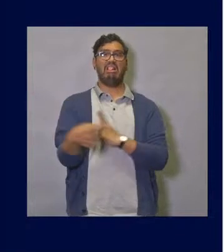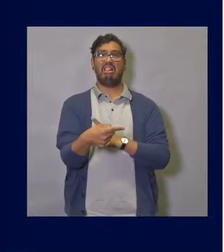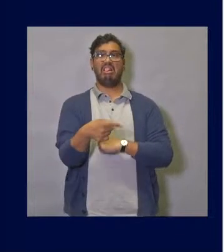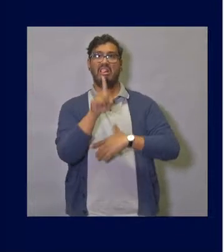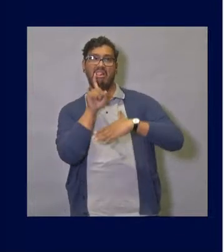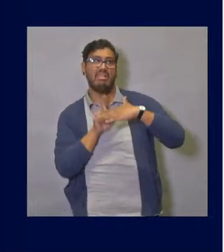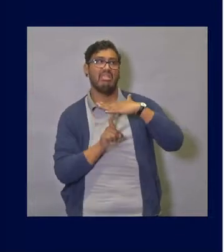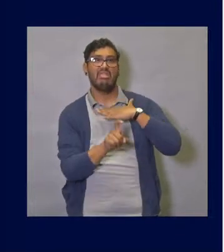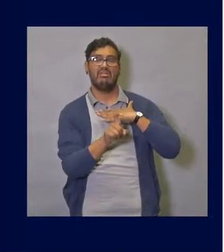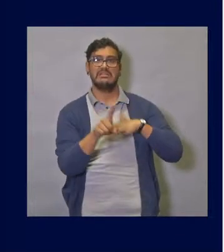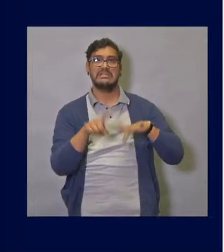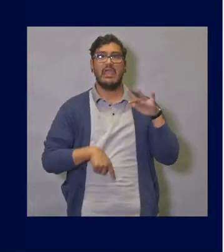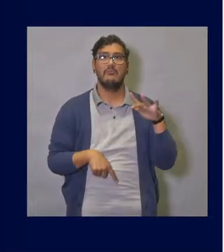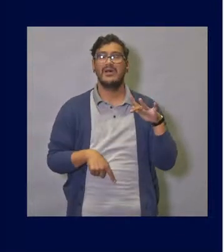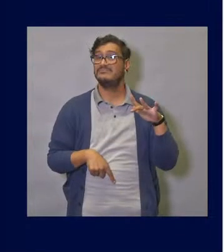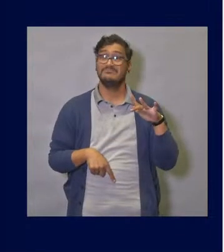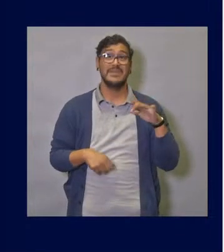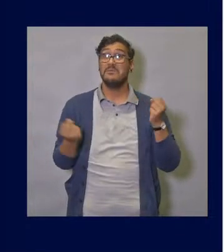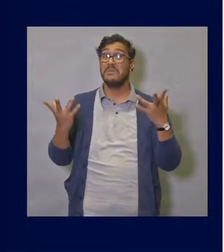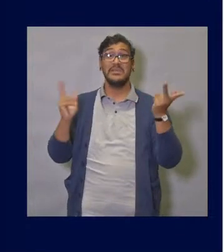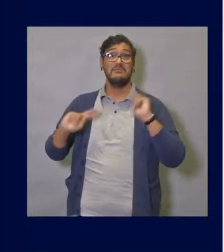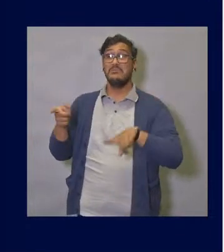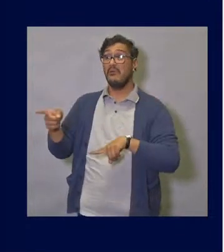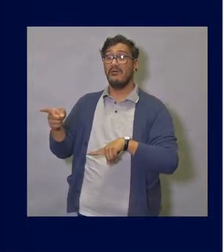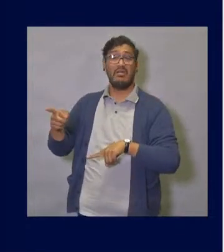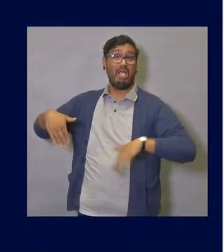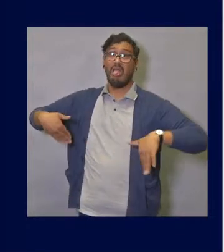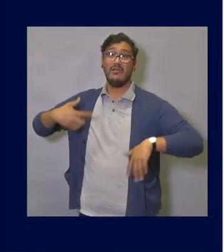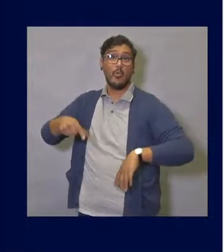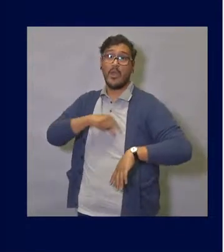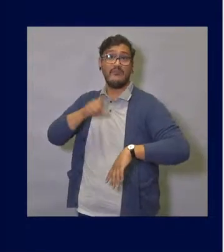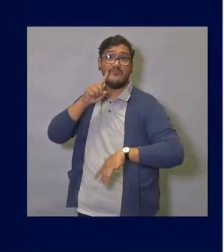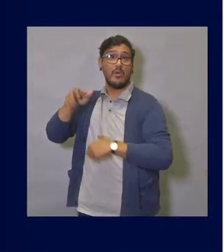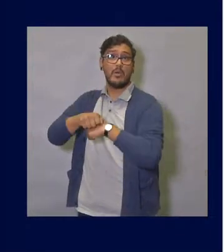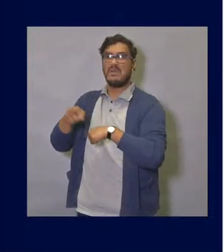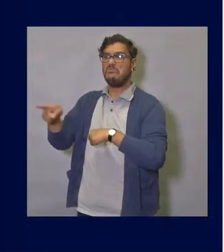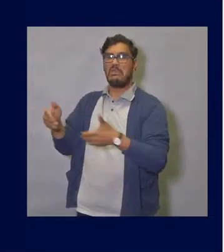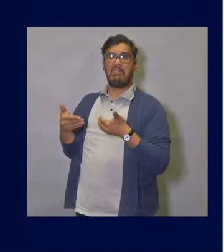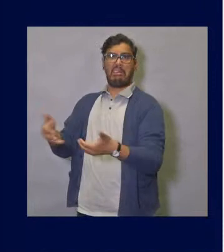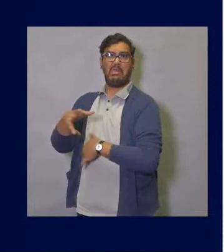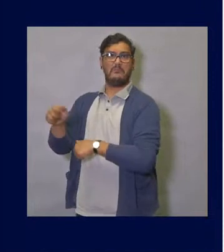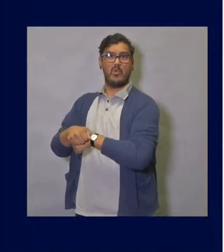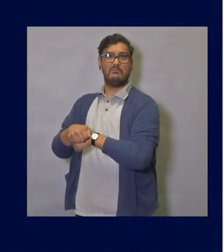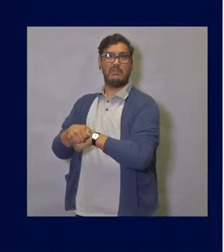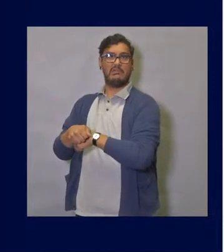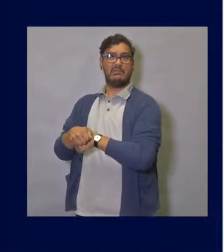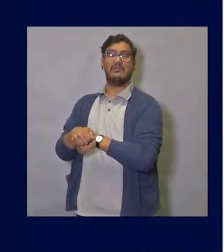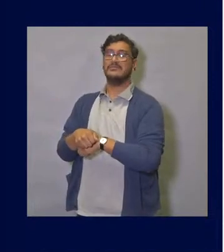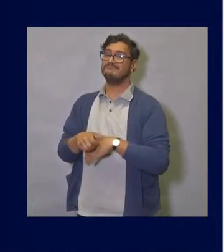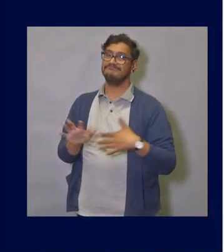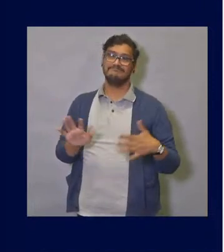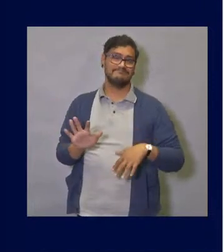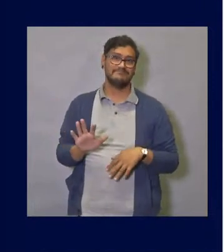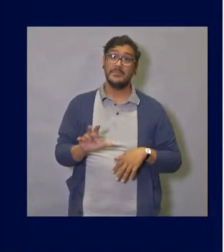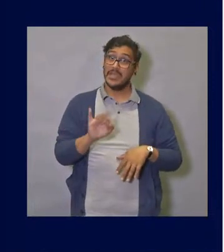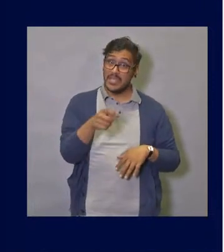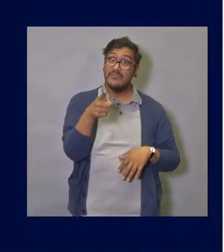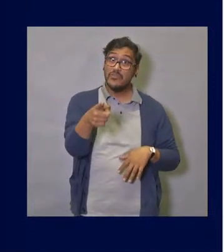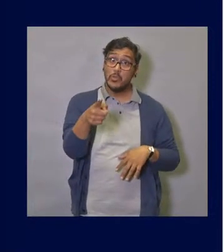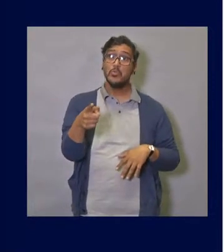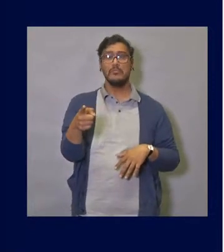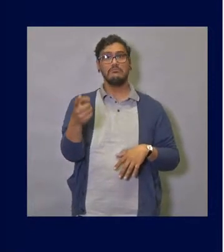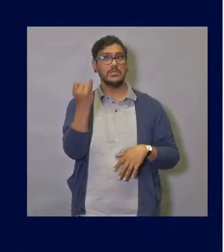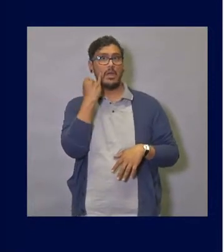though they're not eligible, to make appointments. If you were able to make an appointment, but you're not in one of the eligible